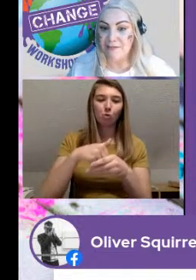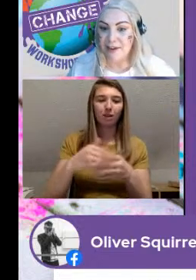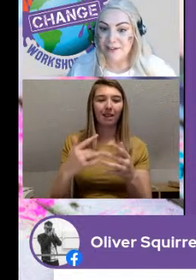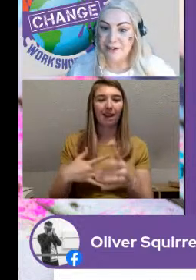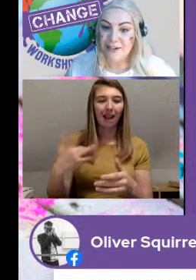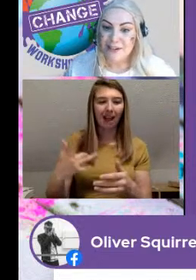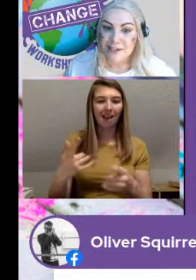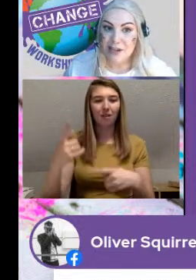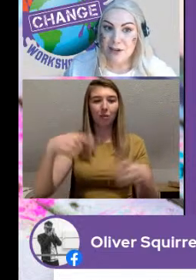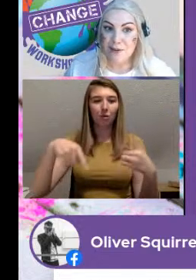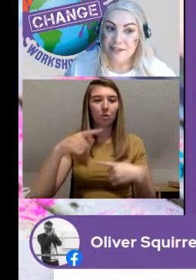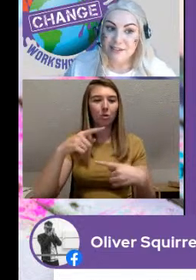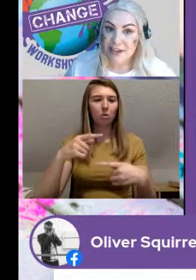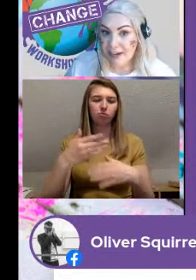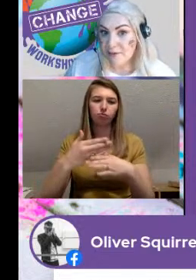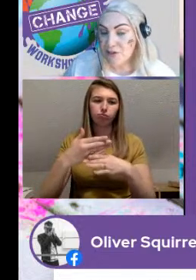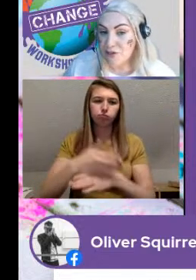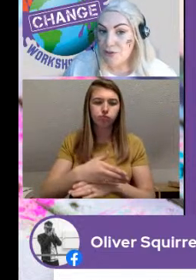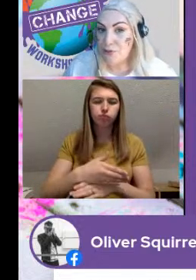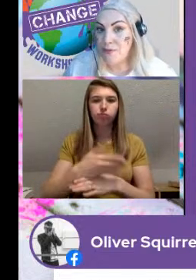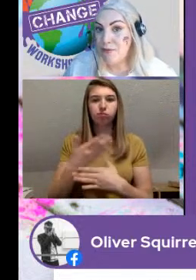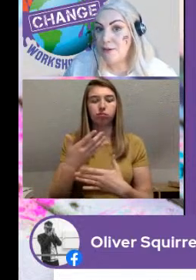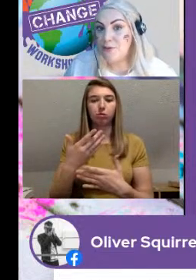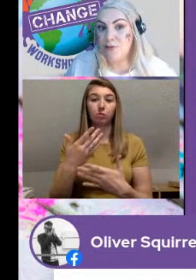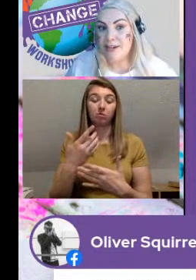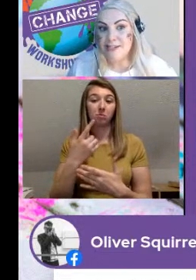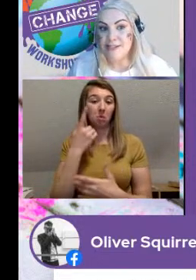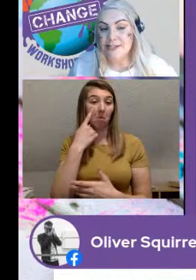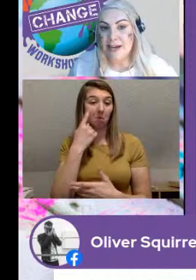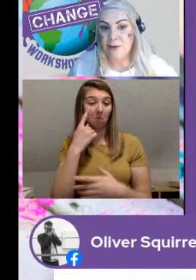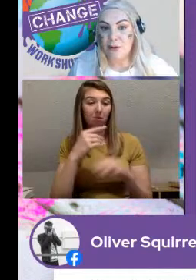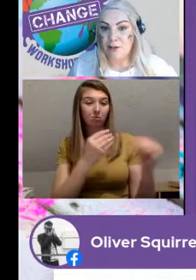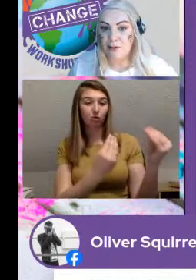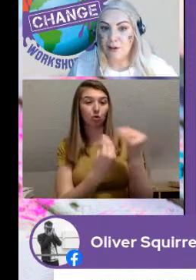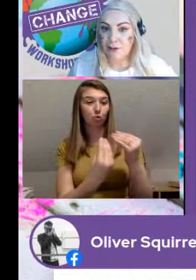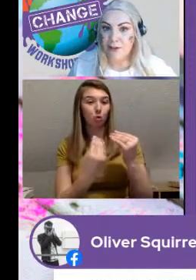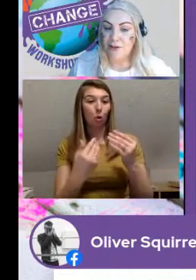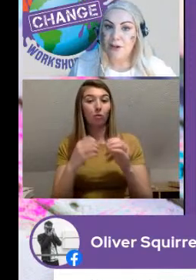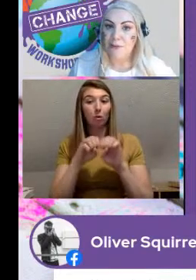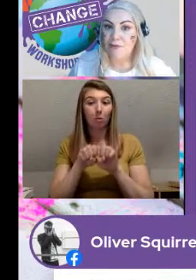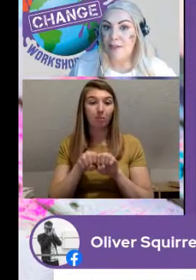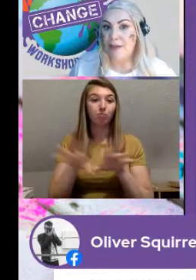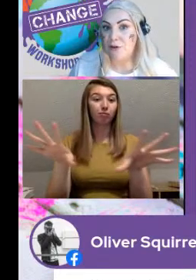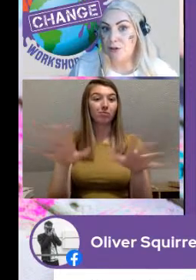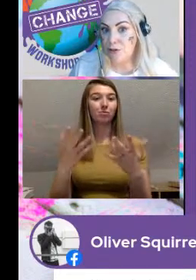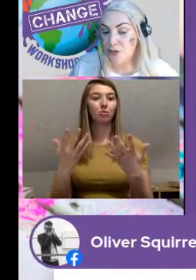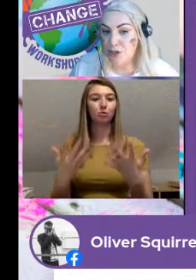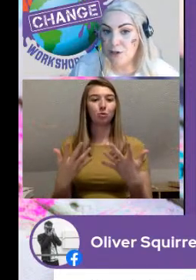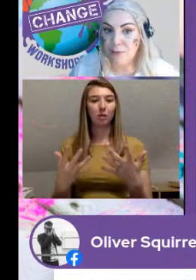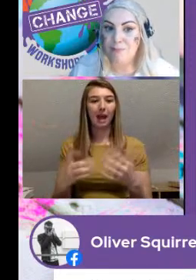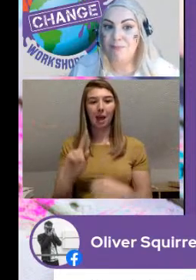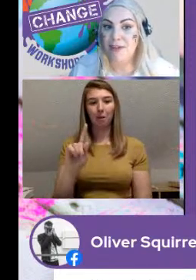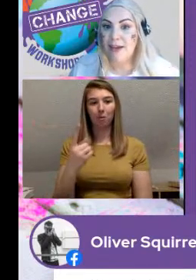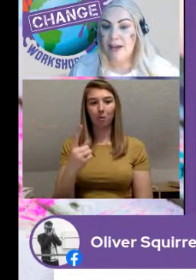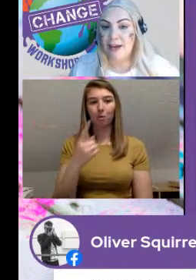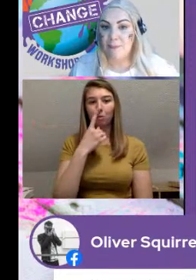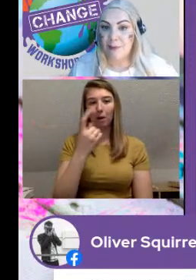great effort. So check out the tutorial that was released today at 1 o'clock. You can go and find that on